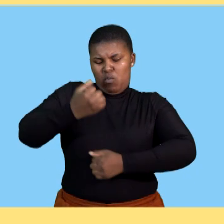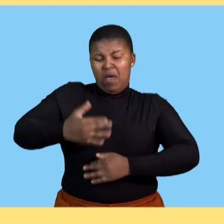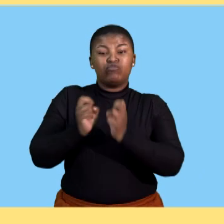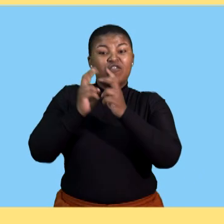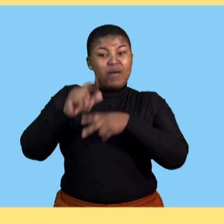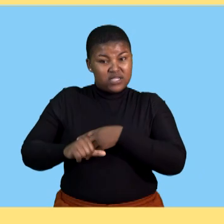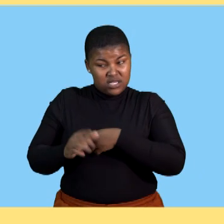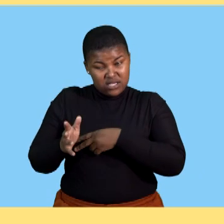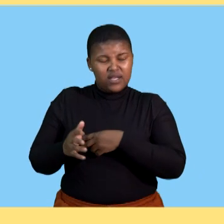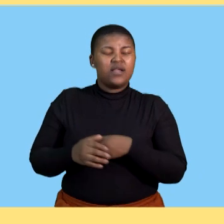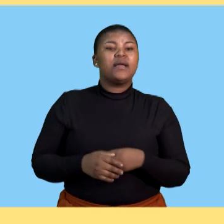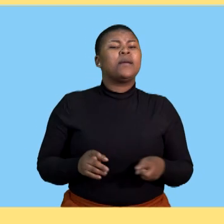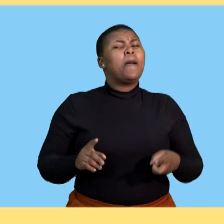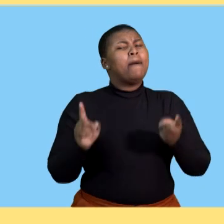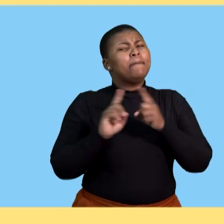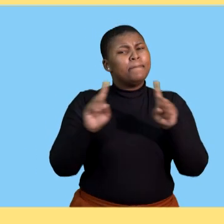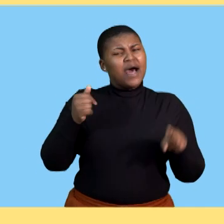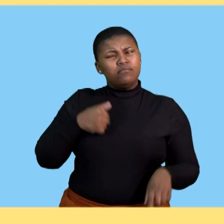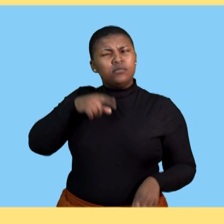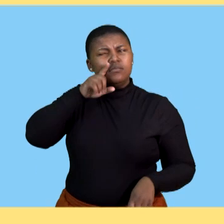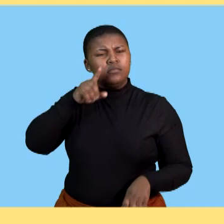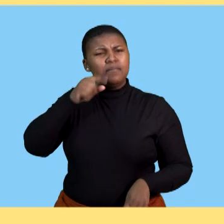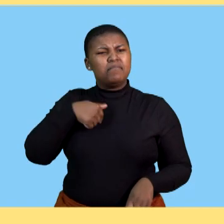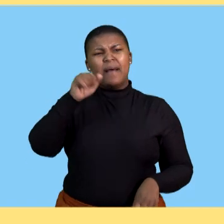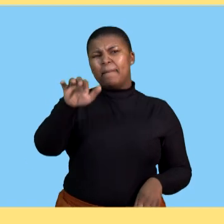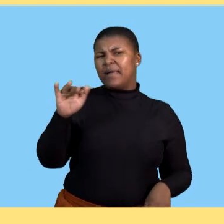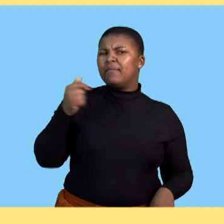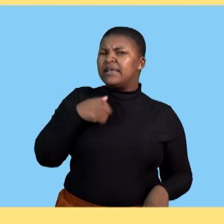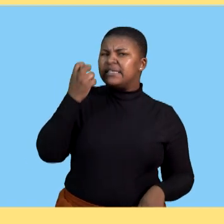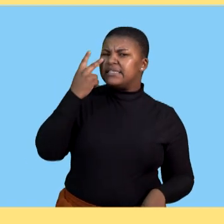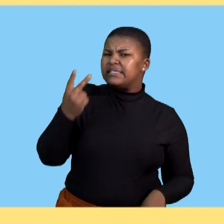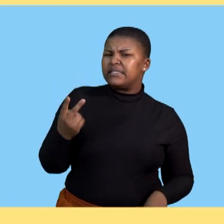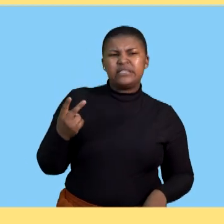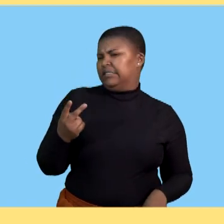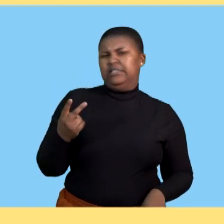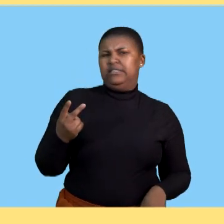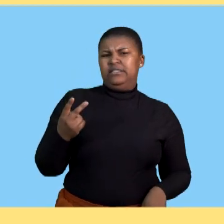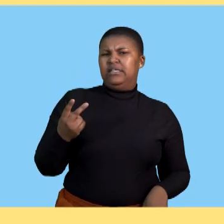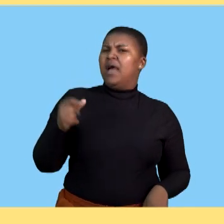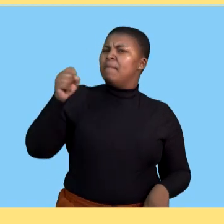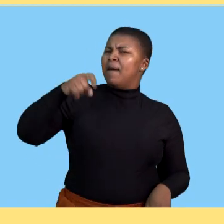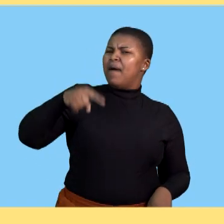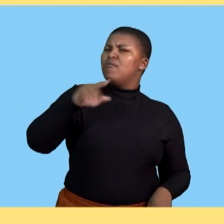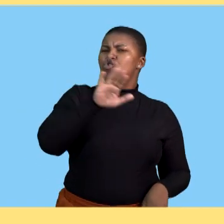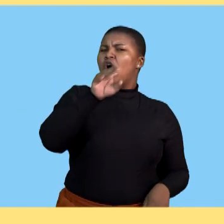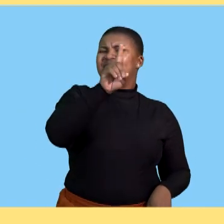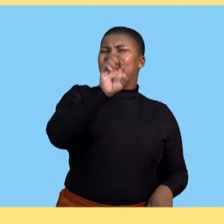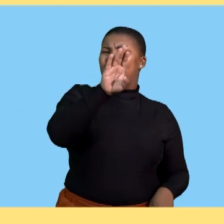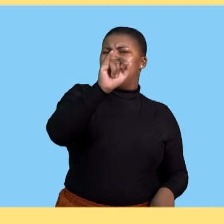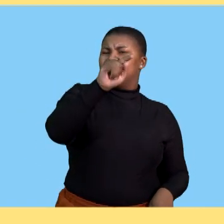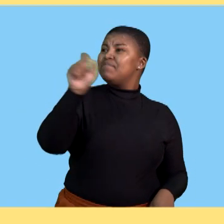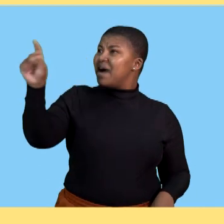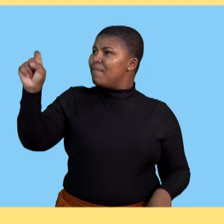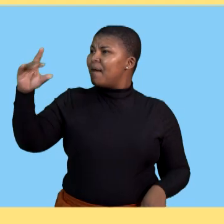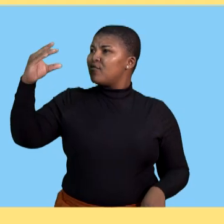that. However, when I look at my bank here, I see that it is not on the debit side, it is on the credit